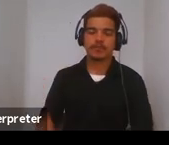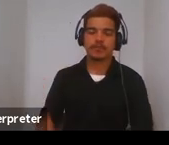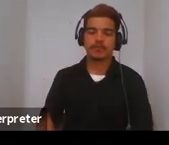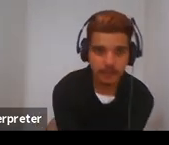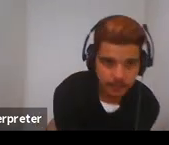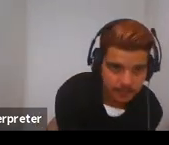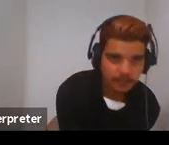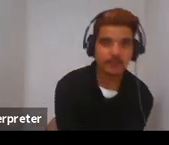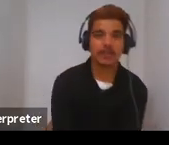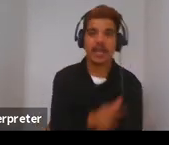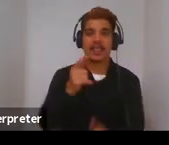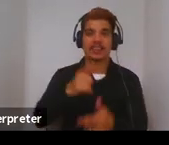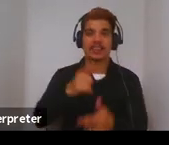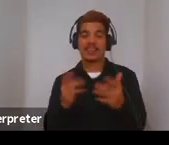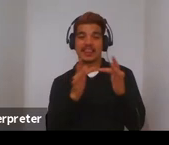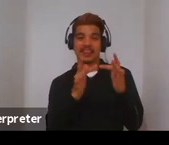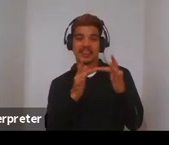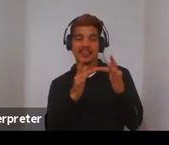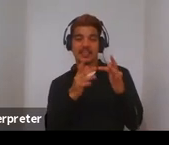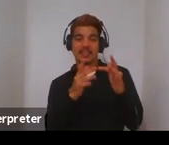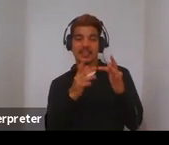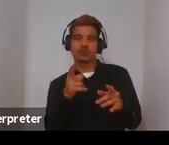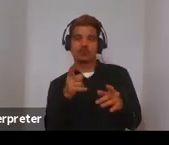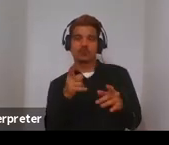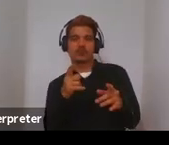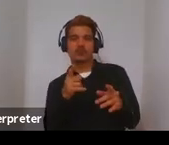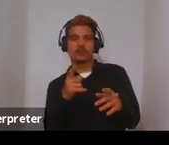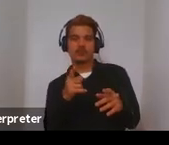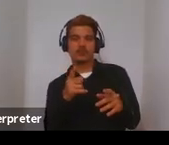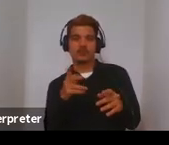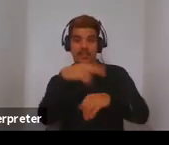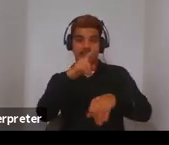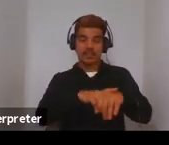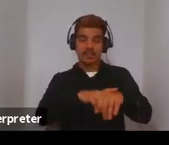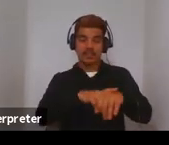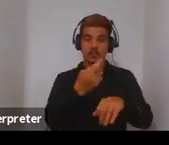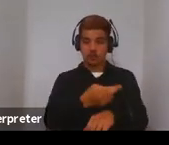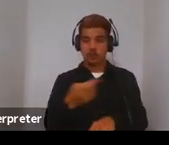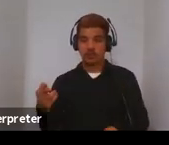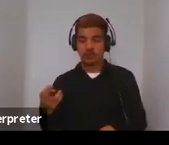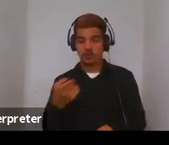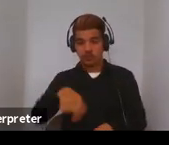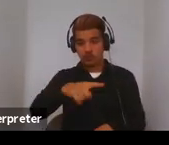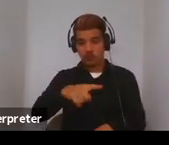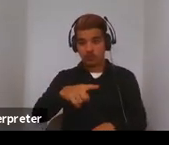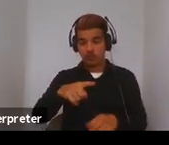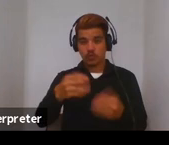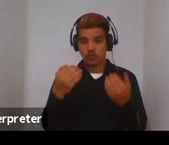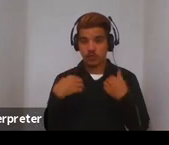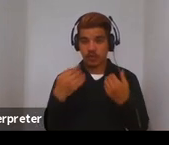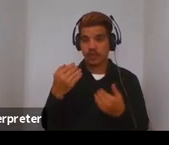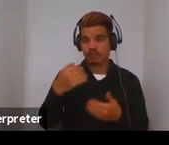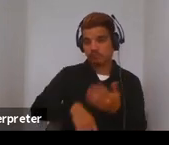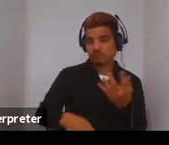And then this slide is really to point to some of the national resources that you have at your